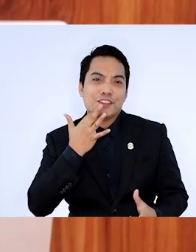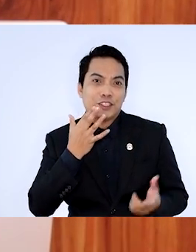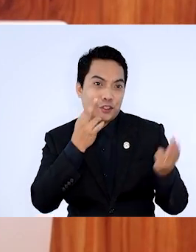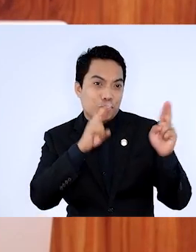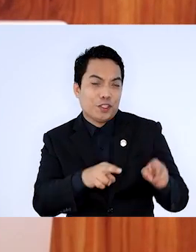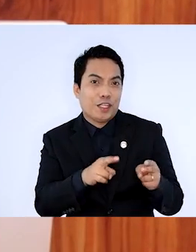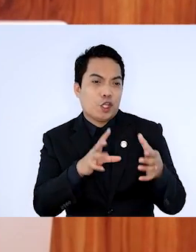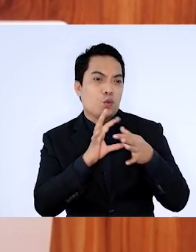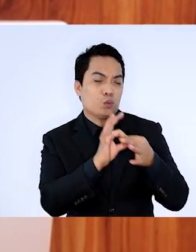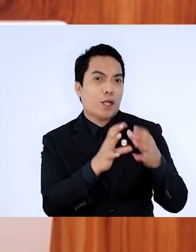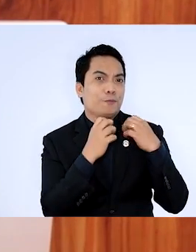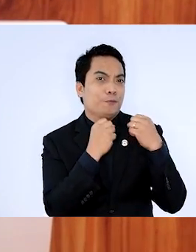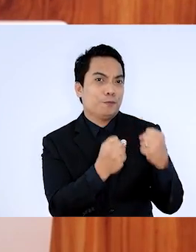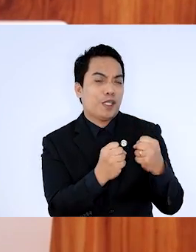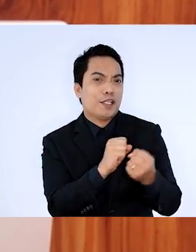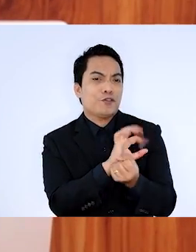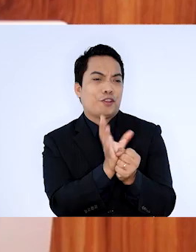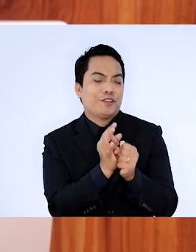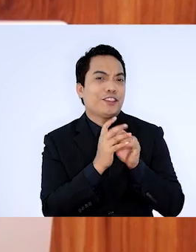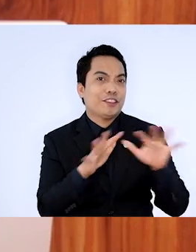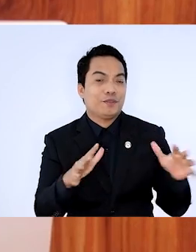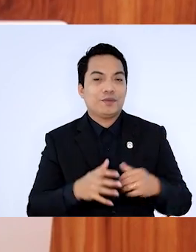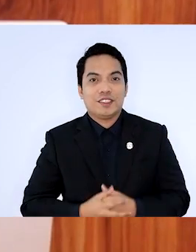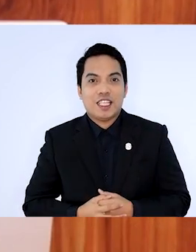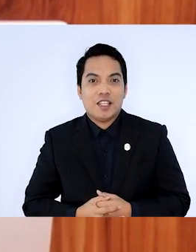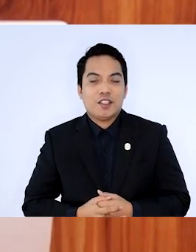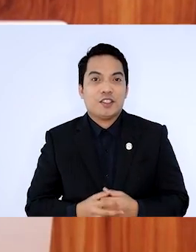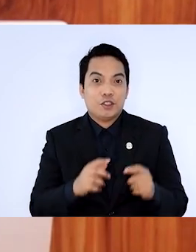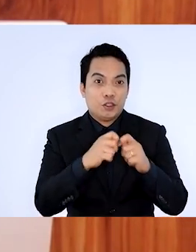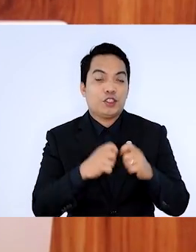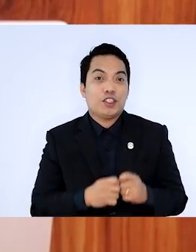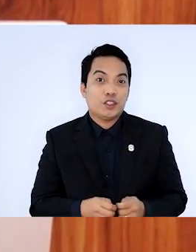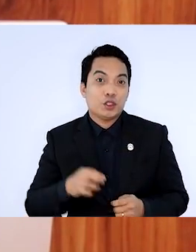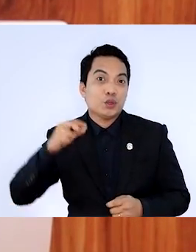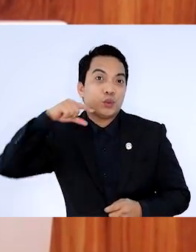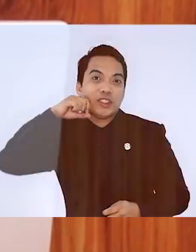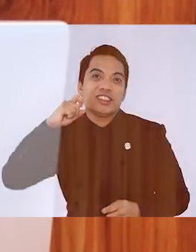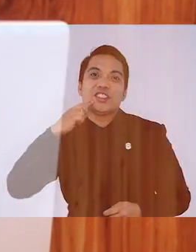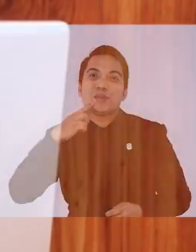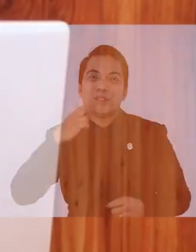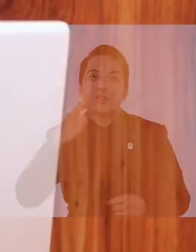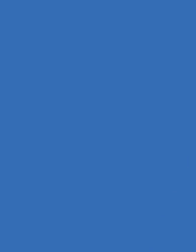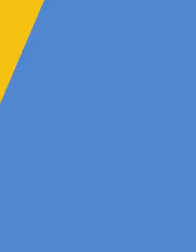deepen their bond amidst this pandemic. More details from Sister Queen de Guzman.